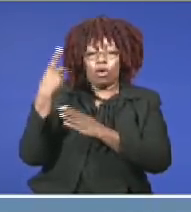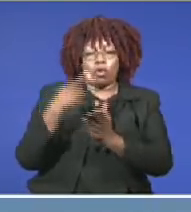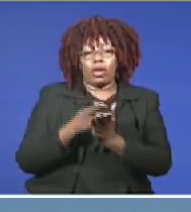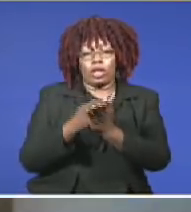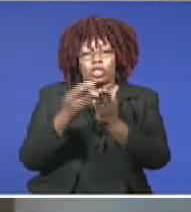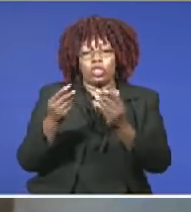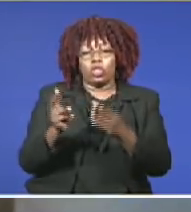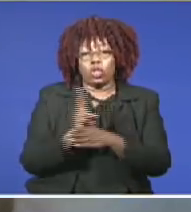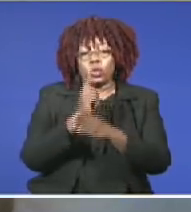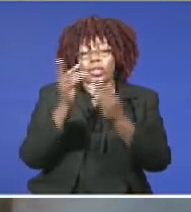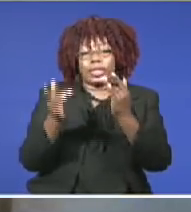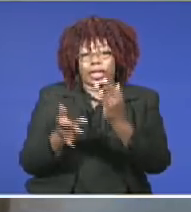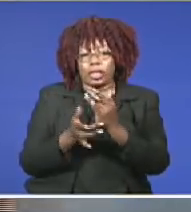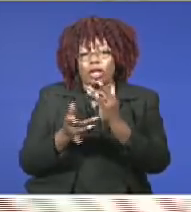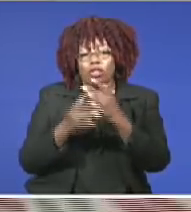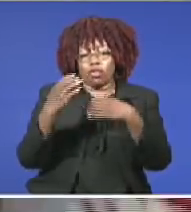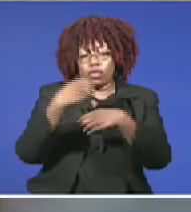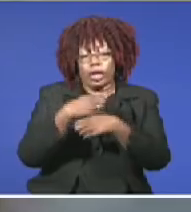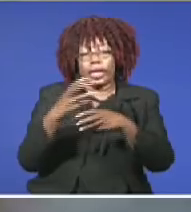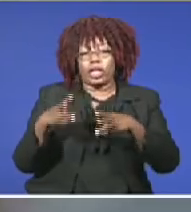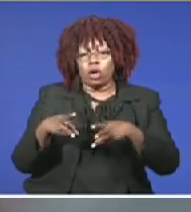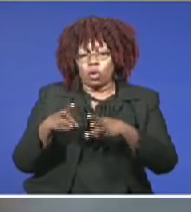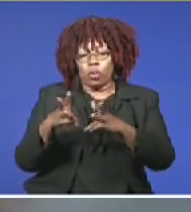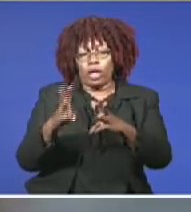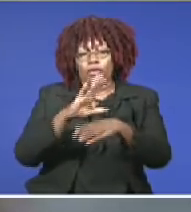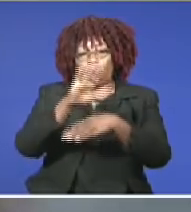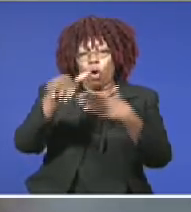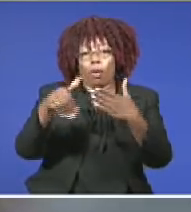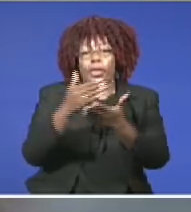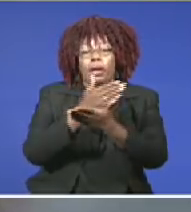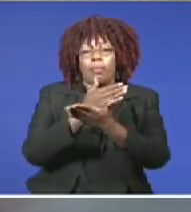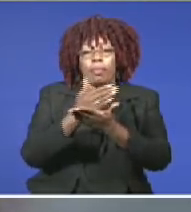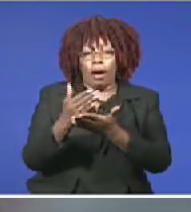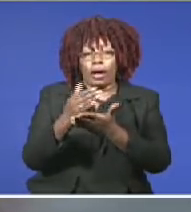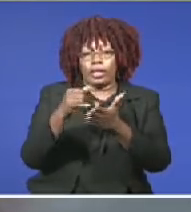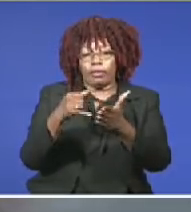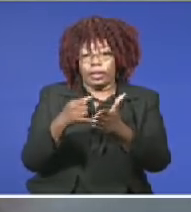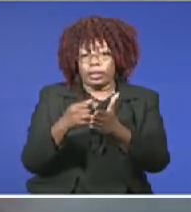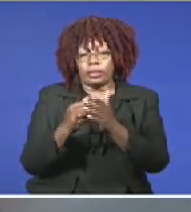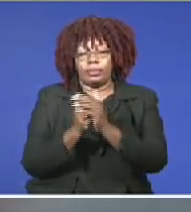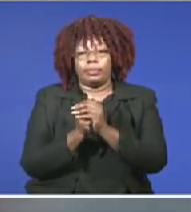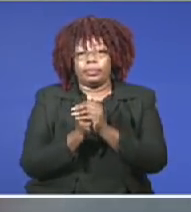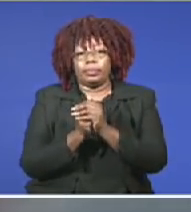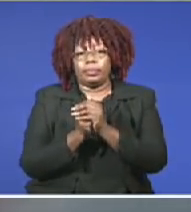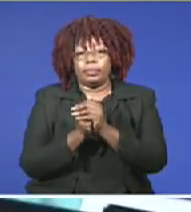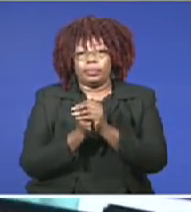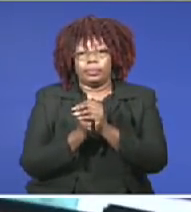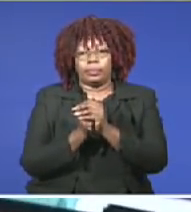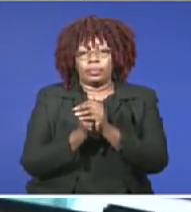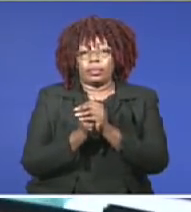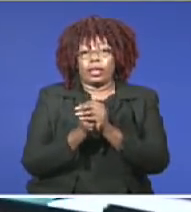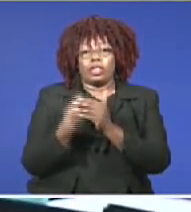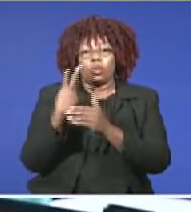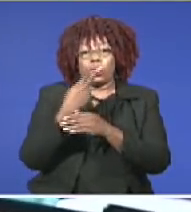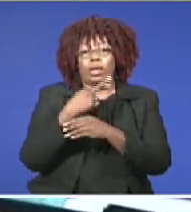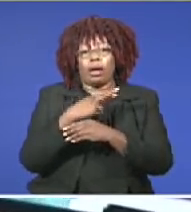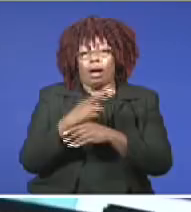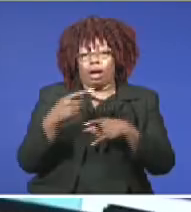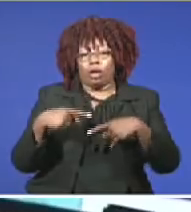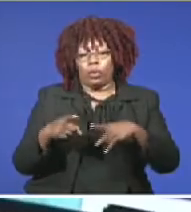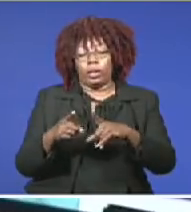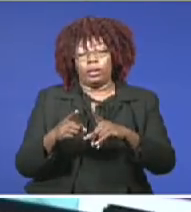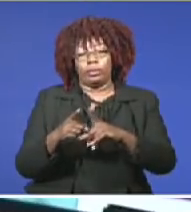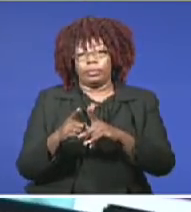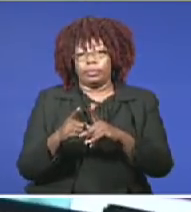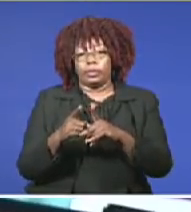use the technology, creating ways for all to be a part of the festivities. We are headed in a